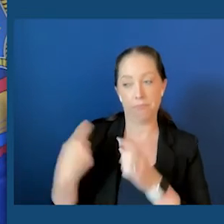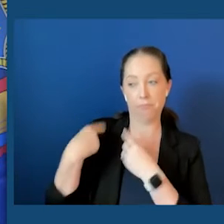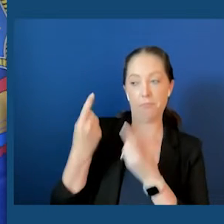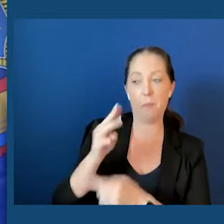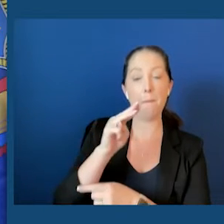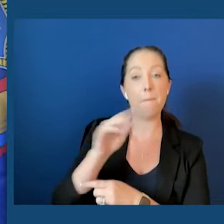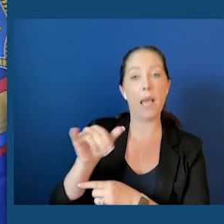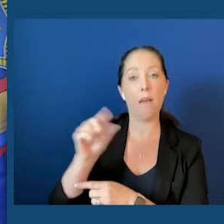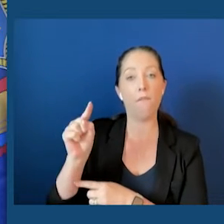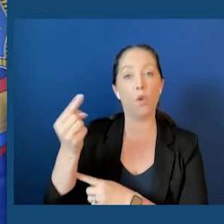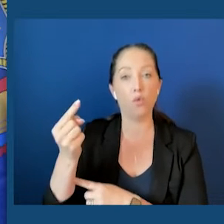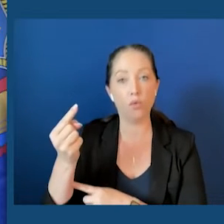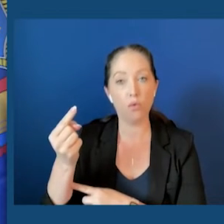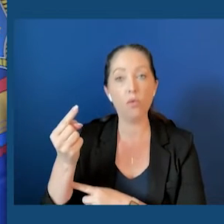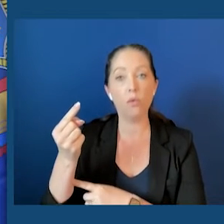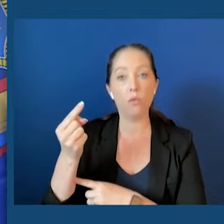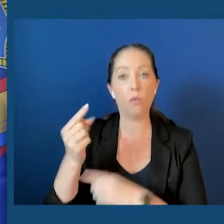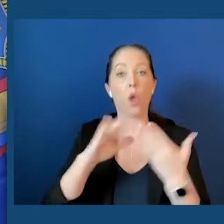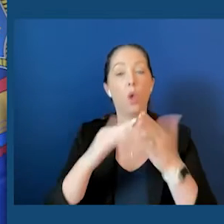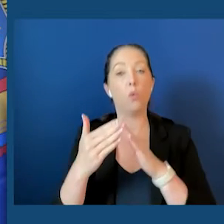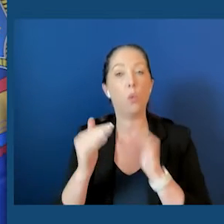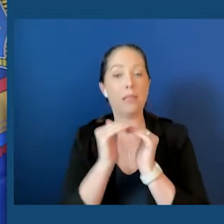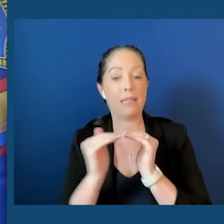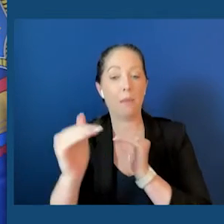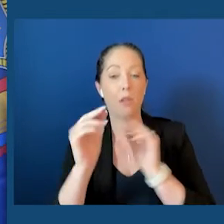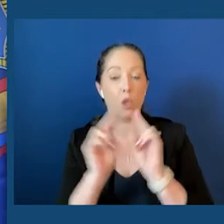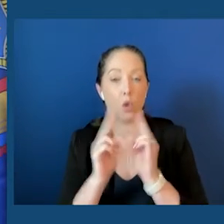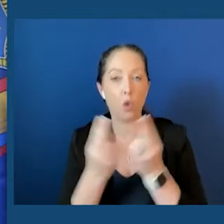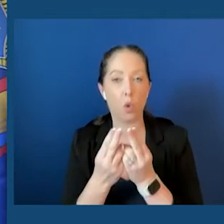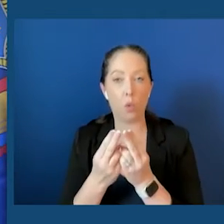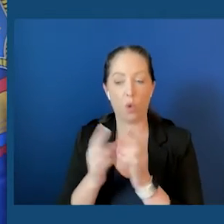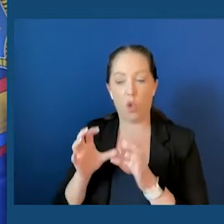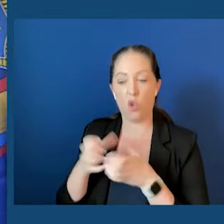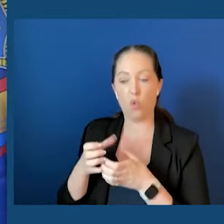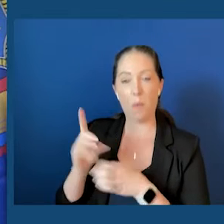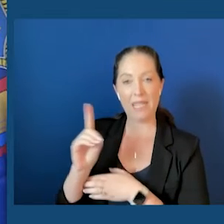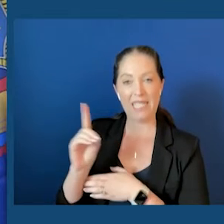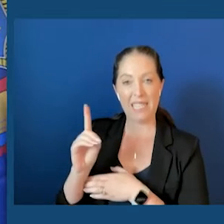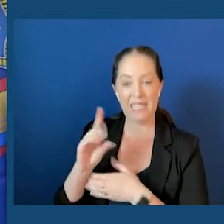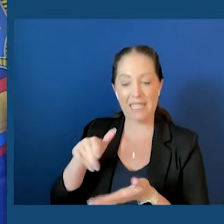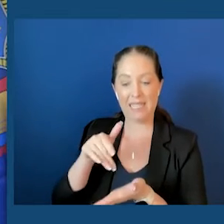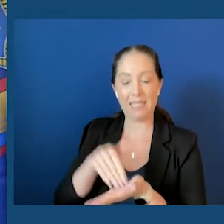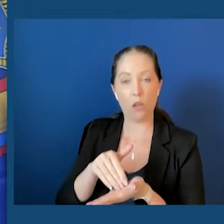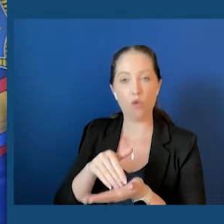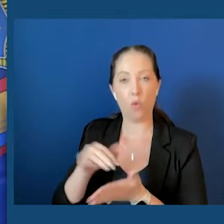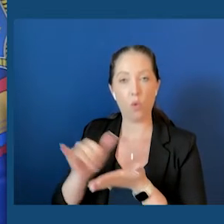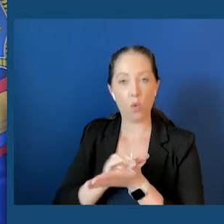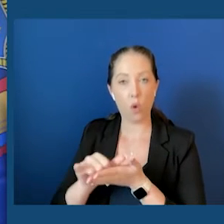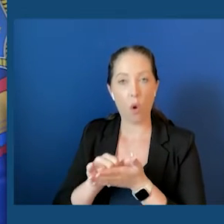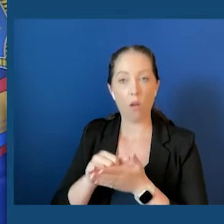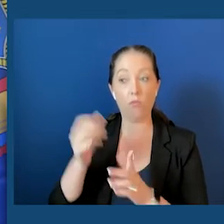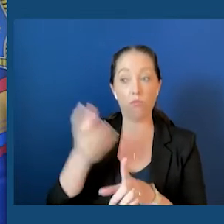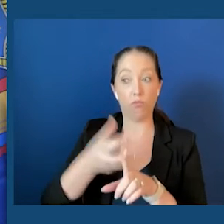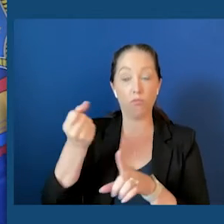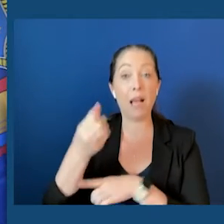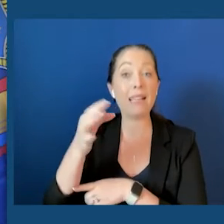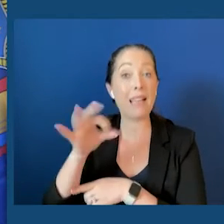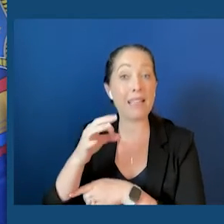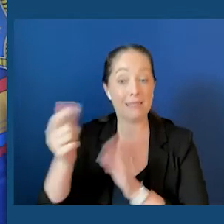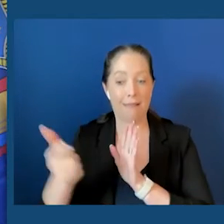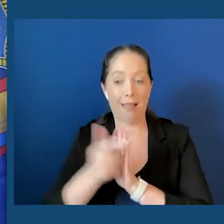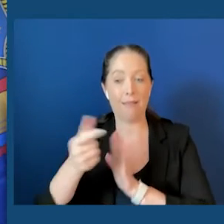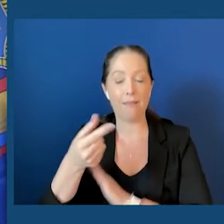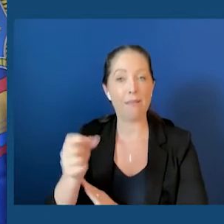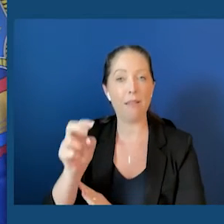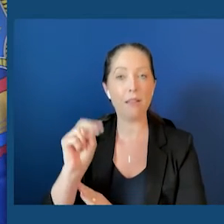Community Stabilization Unit, particularly in Troop D, which is in central New York, seized 19 illegal guns, including